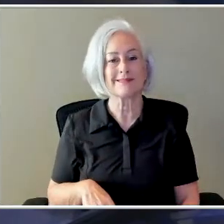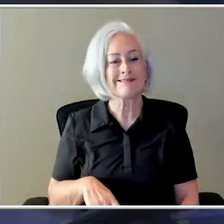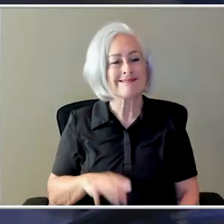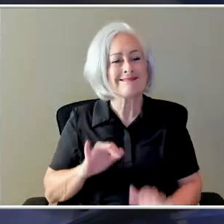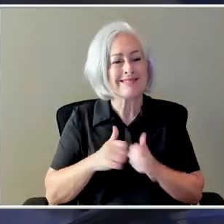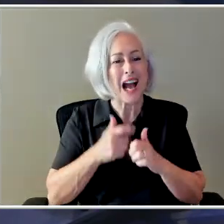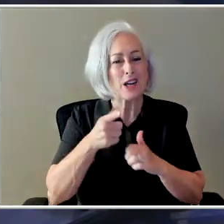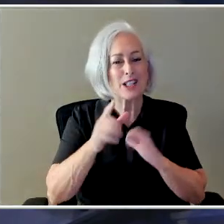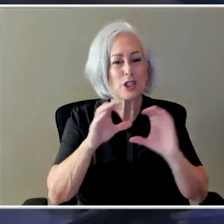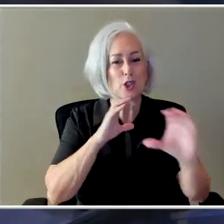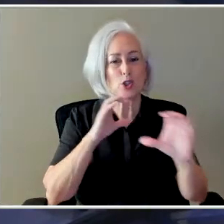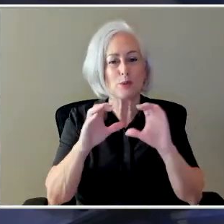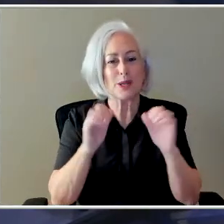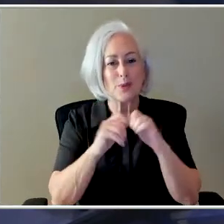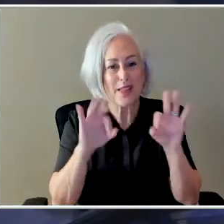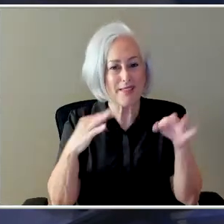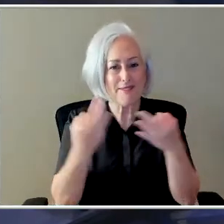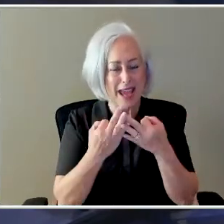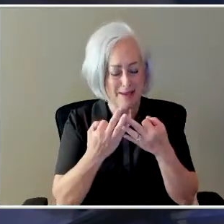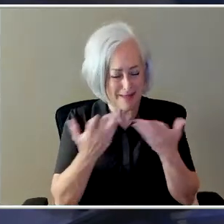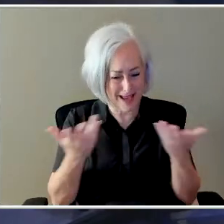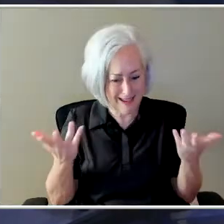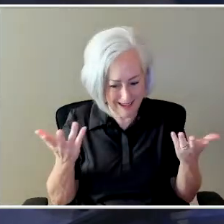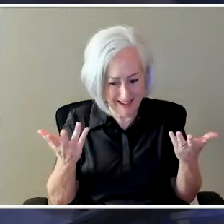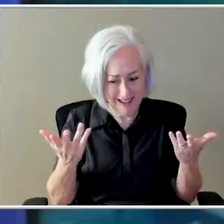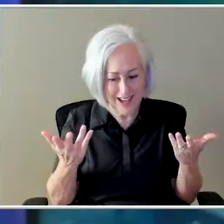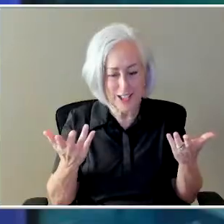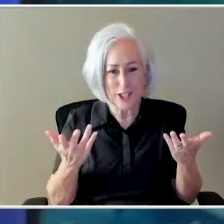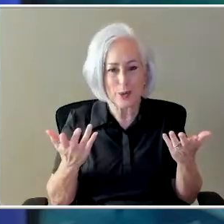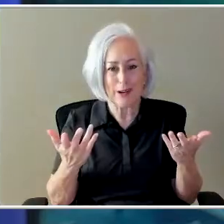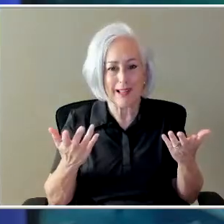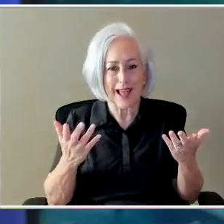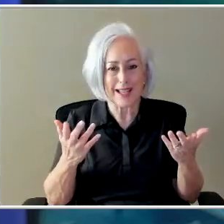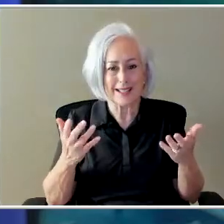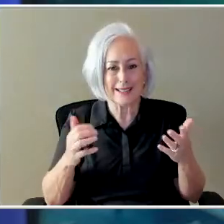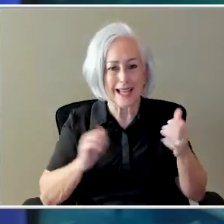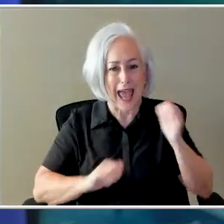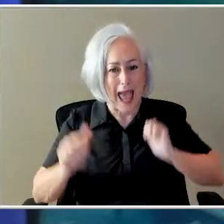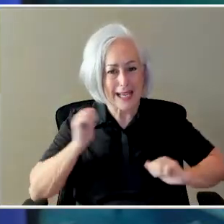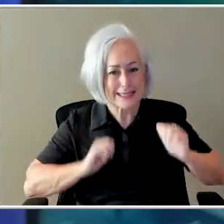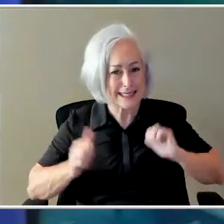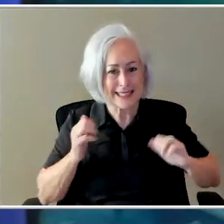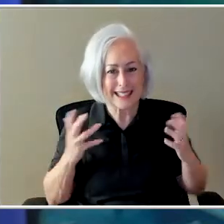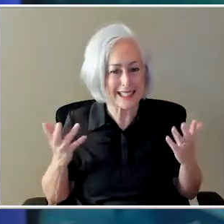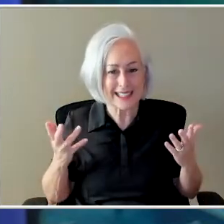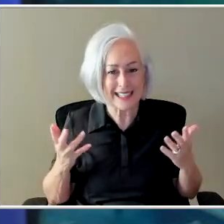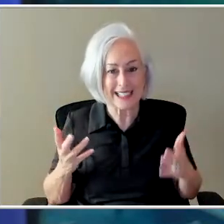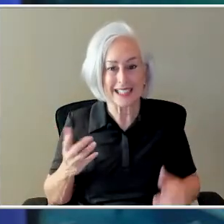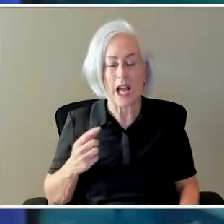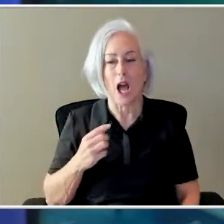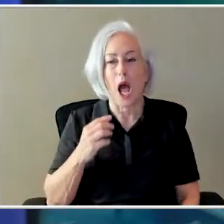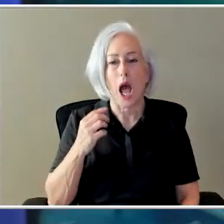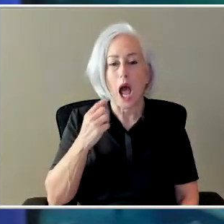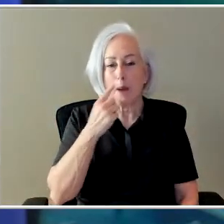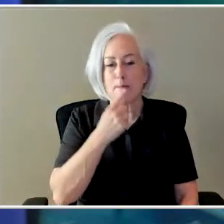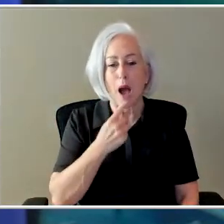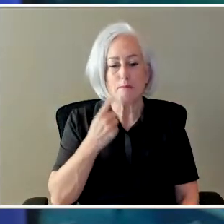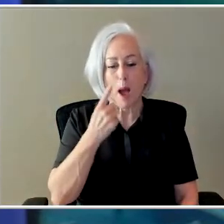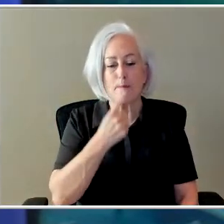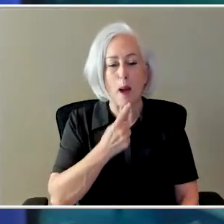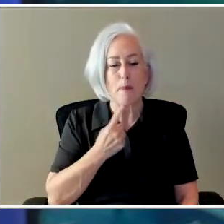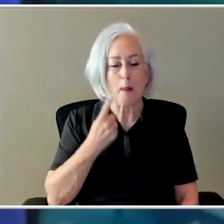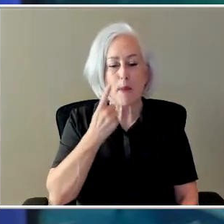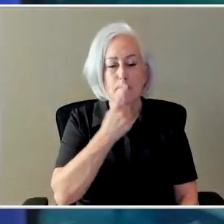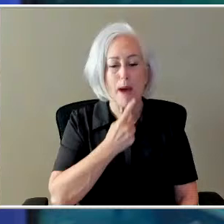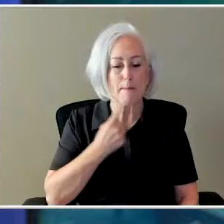something. It was rough. Yeah, because all I could do is just mouth something. I couldn't talk, so they